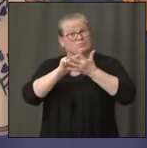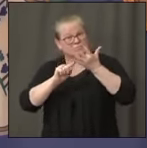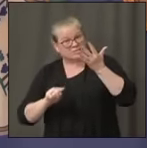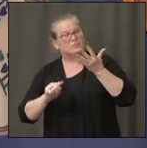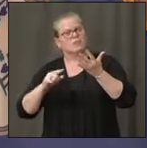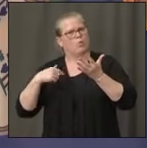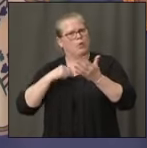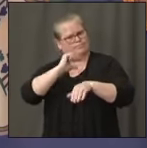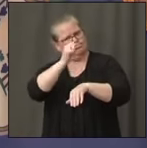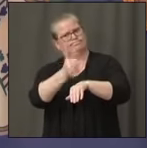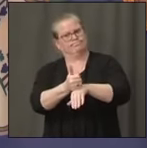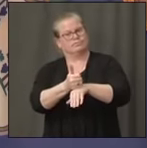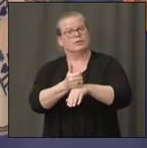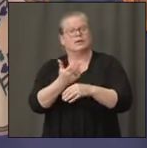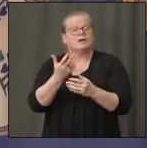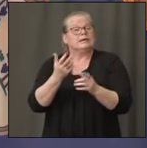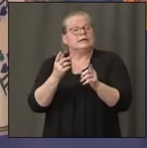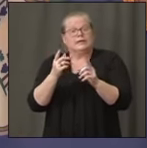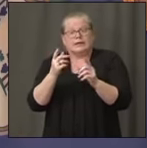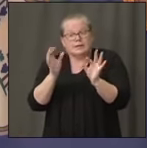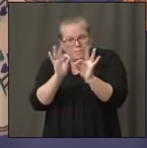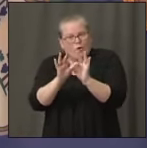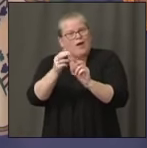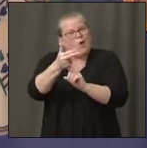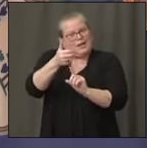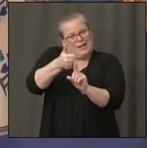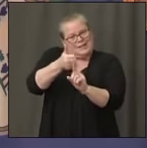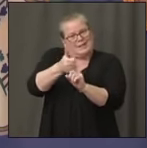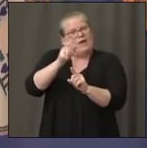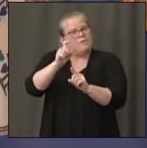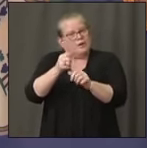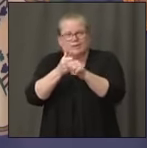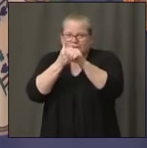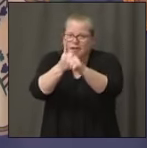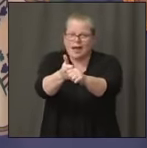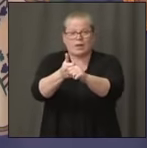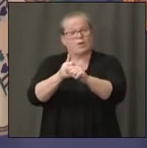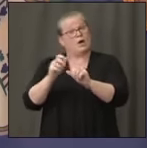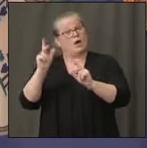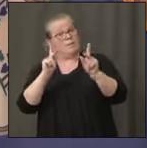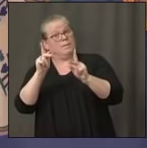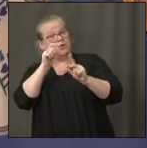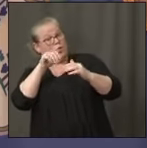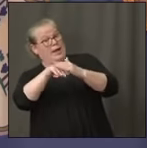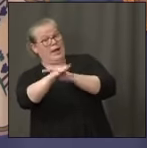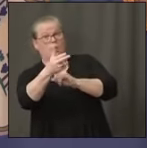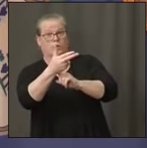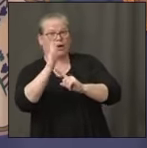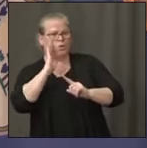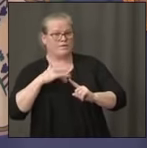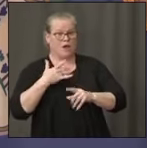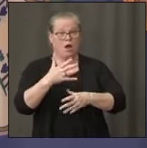really important the hotels maintain those standards to give confidence to customers so they're willing to go back as well.